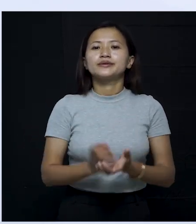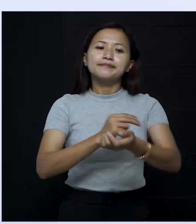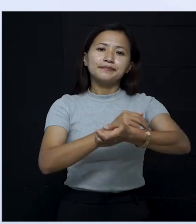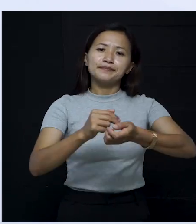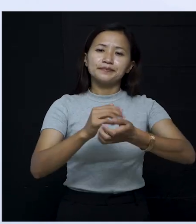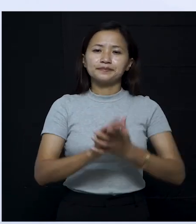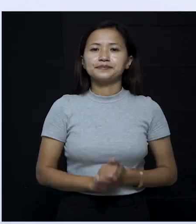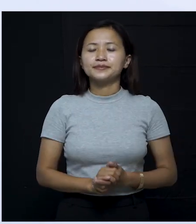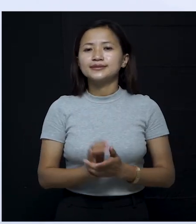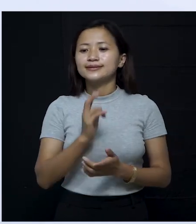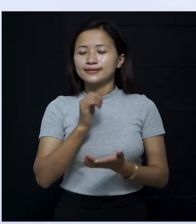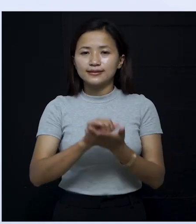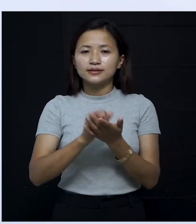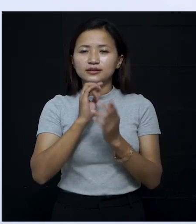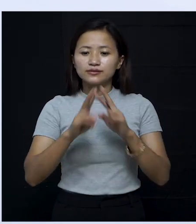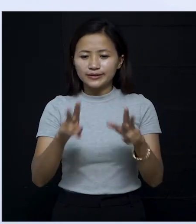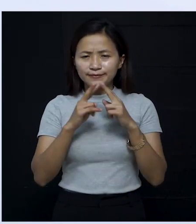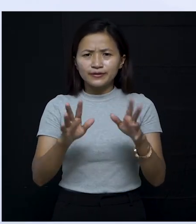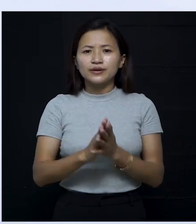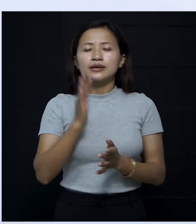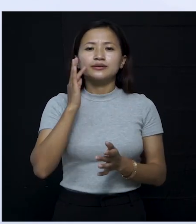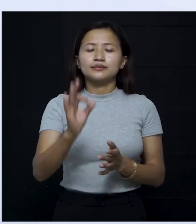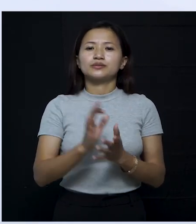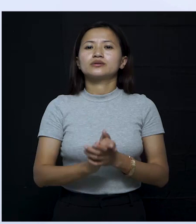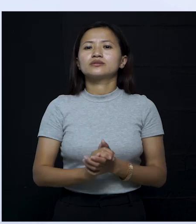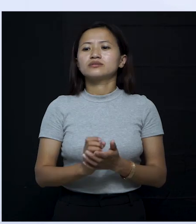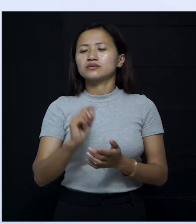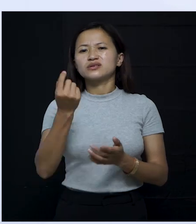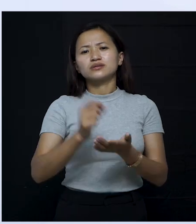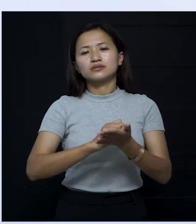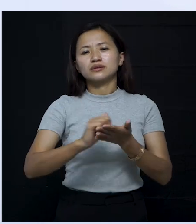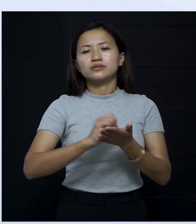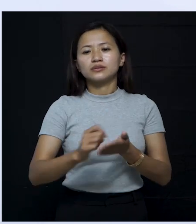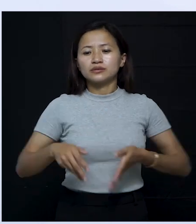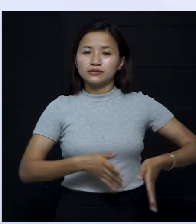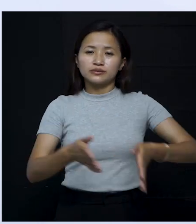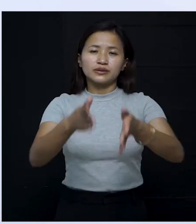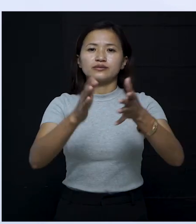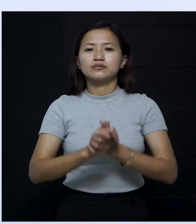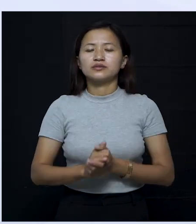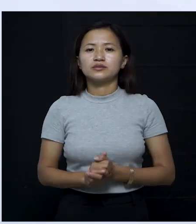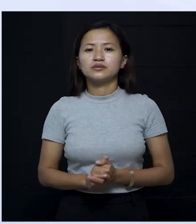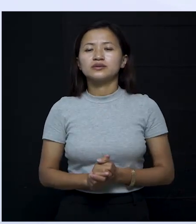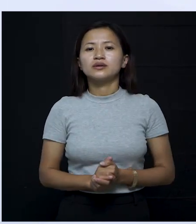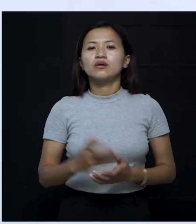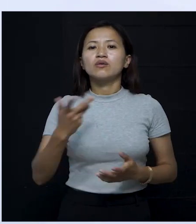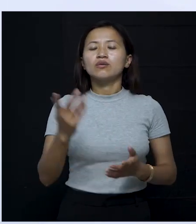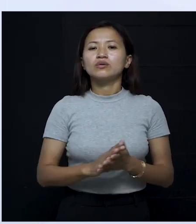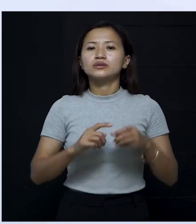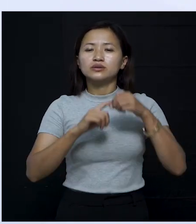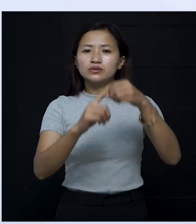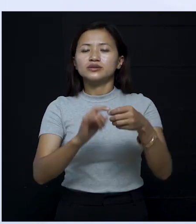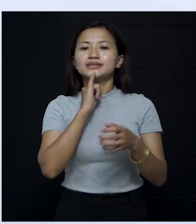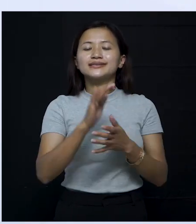names, okay? Because that is very, very important. Don't just write about the rivers, because that is not what the question